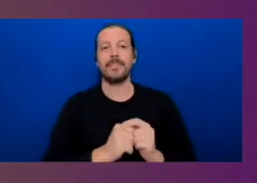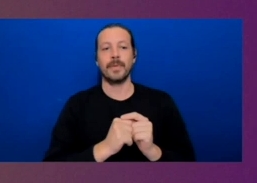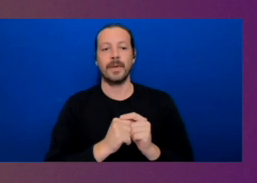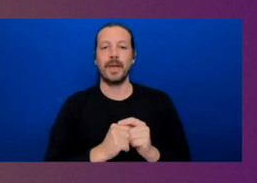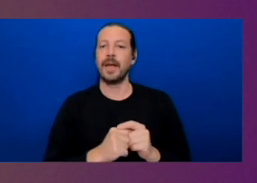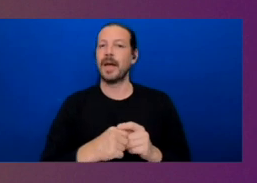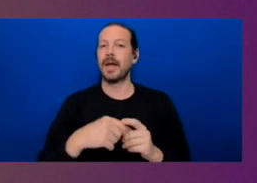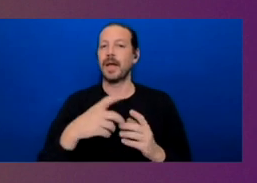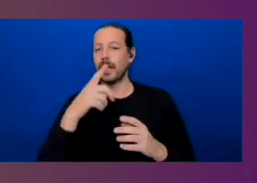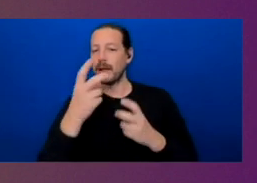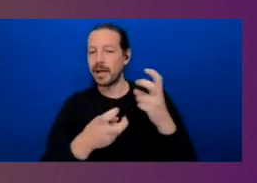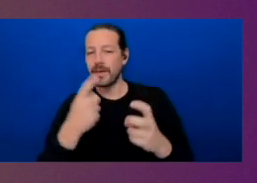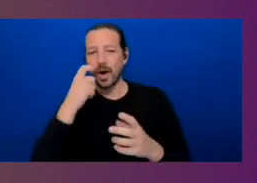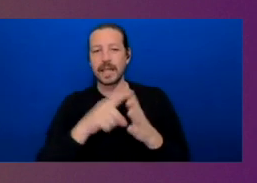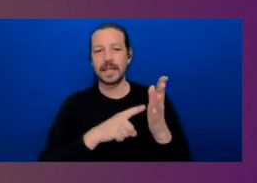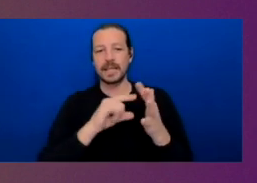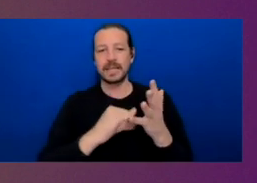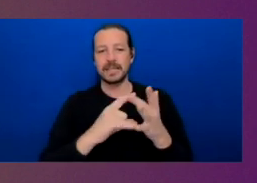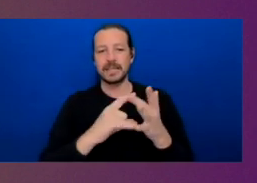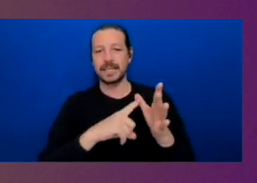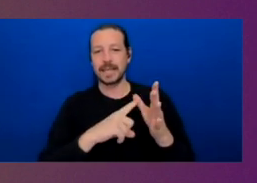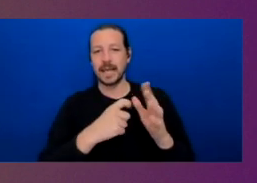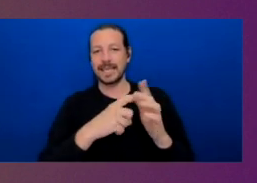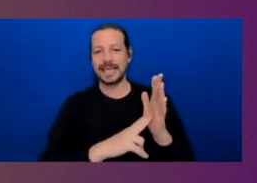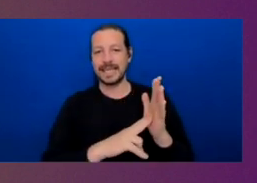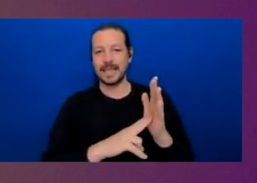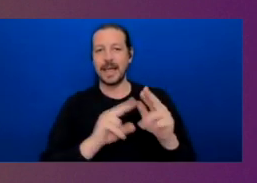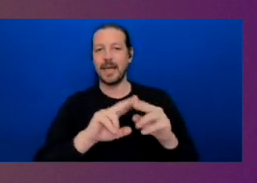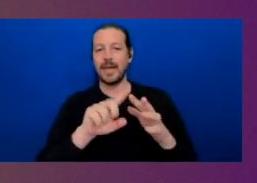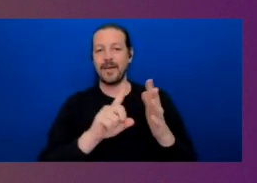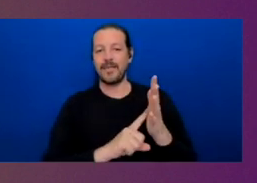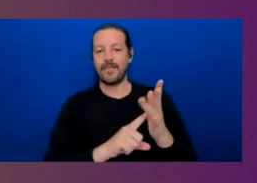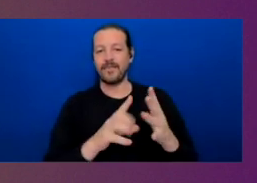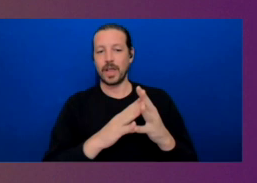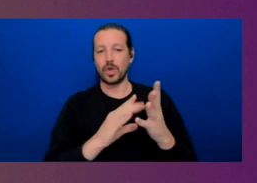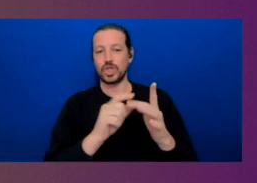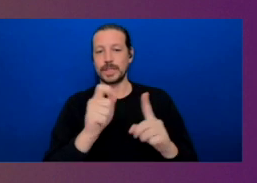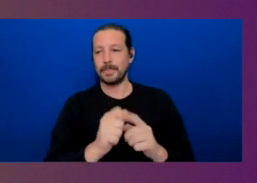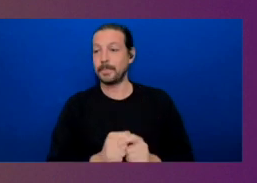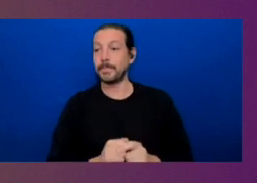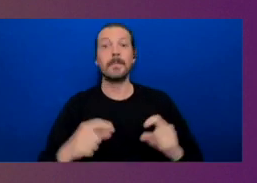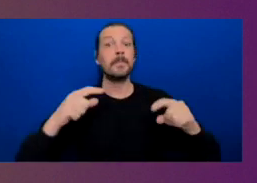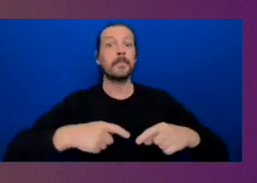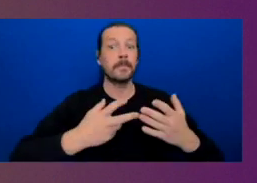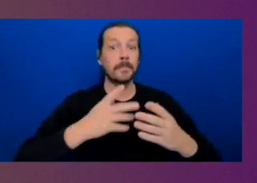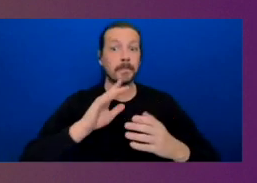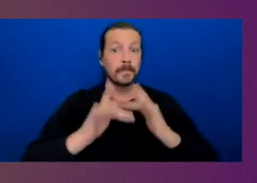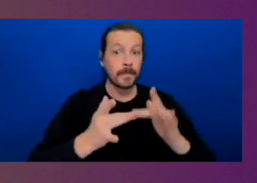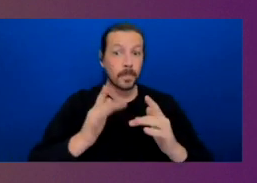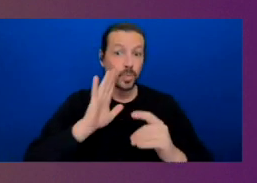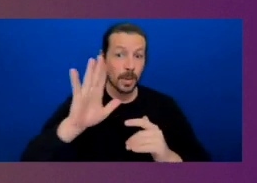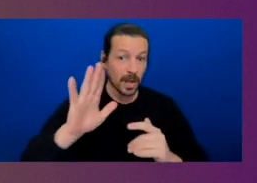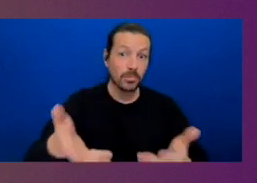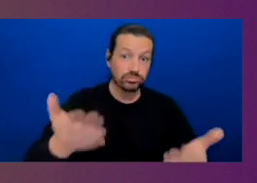look for the Jessica King Fellowship. And we'll be seeking your feedback on this webinar as well. If there's any